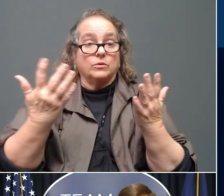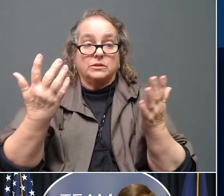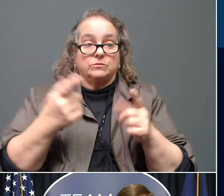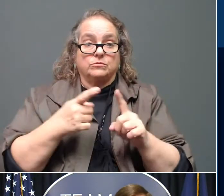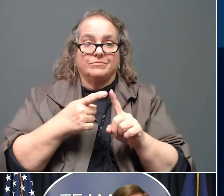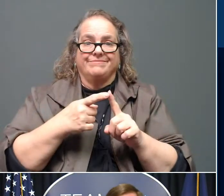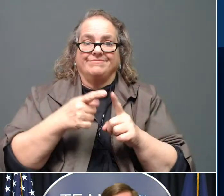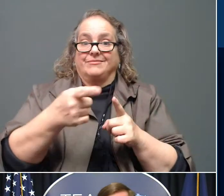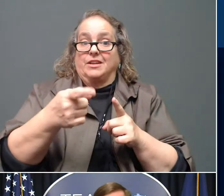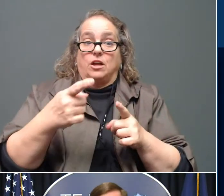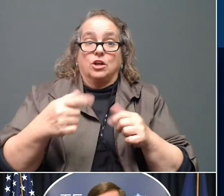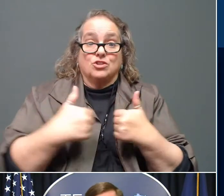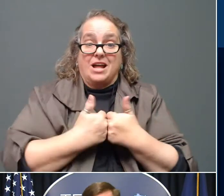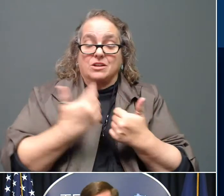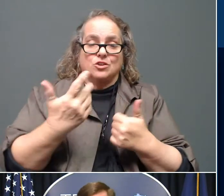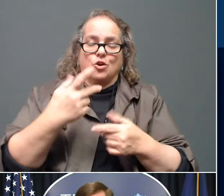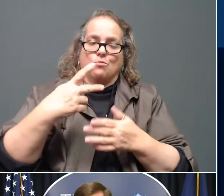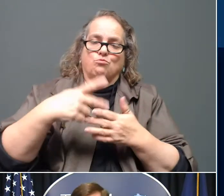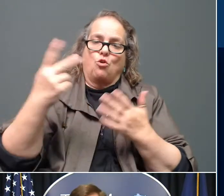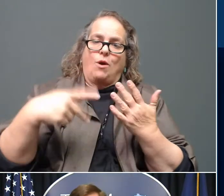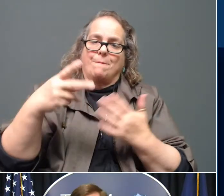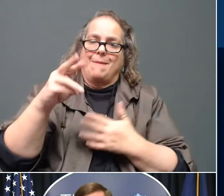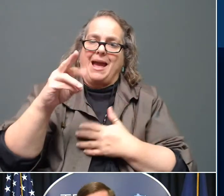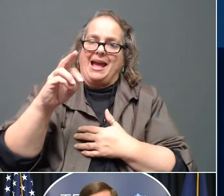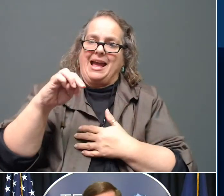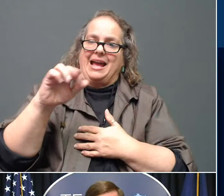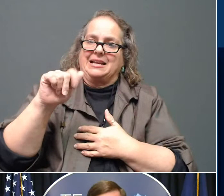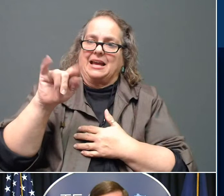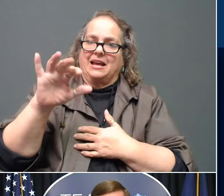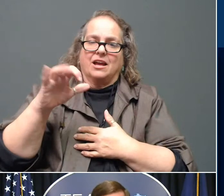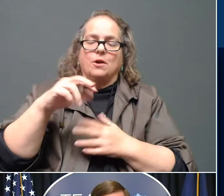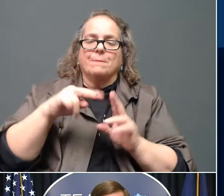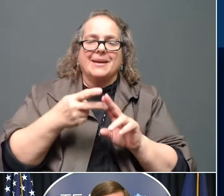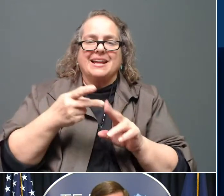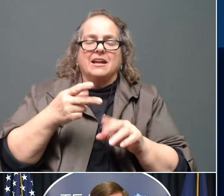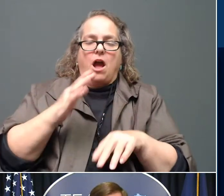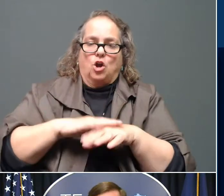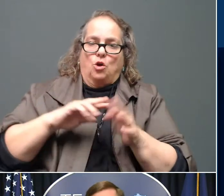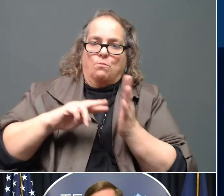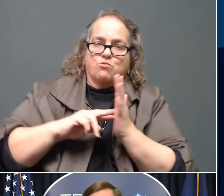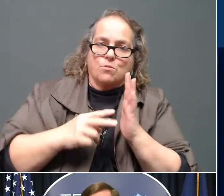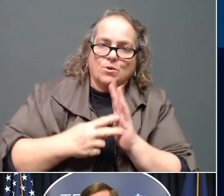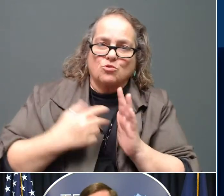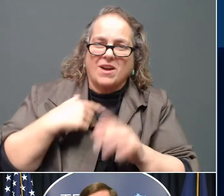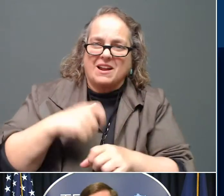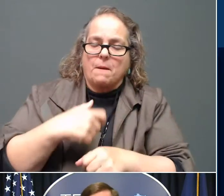programmatic. This is about being intentional, about making sure that equity is